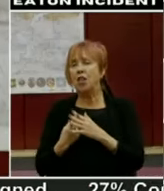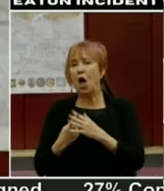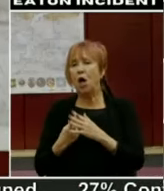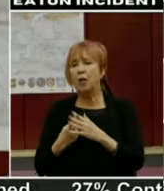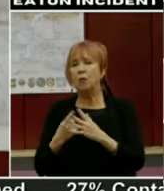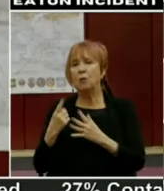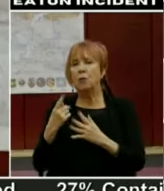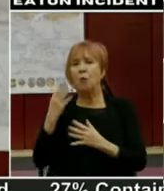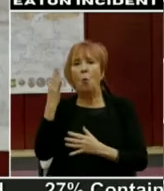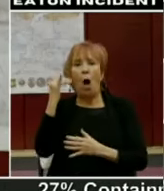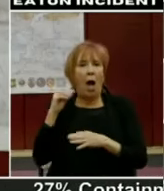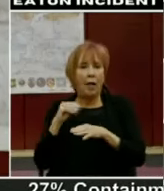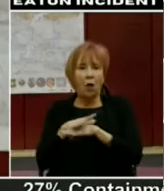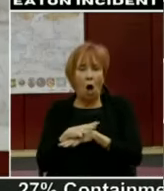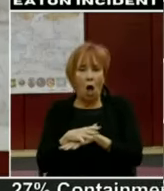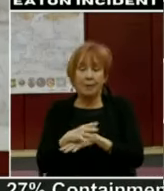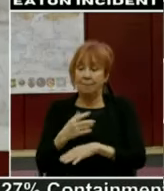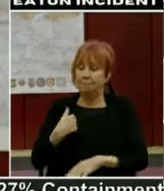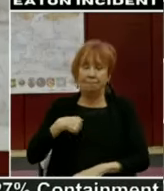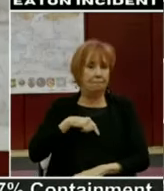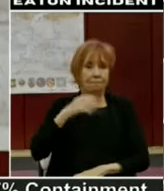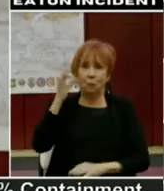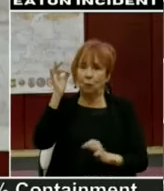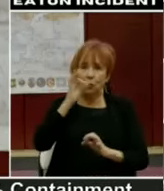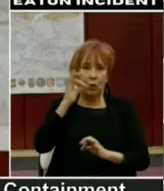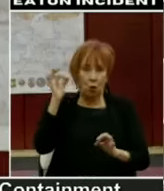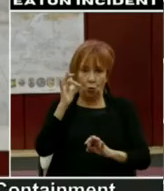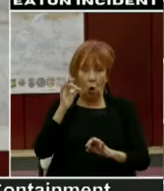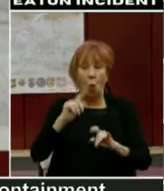it is being actively investigated.